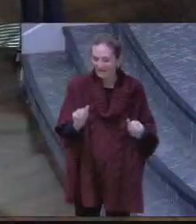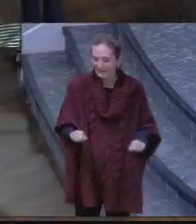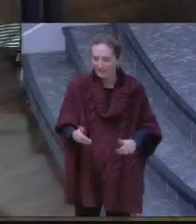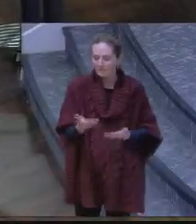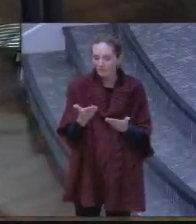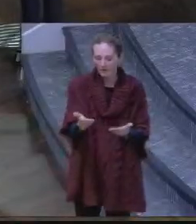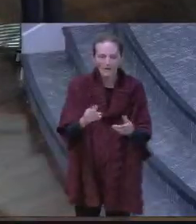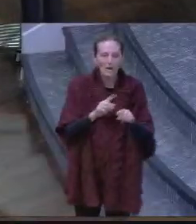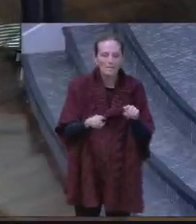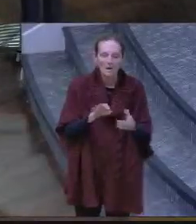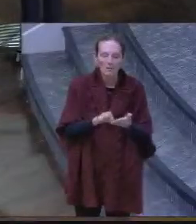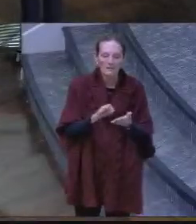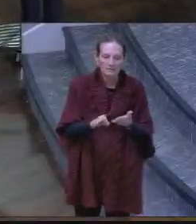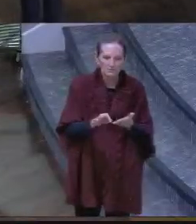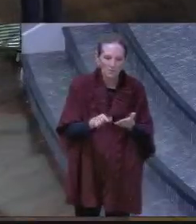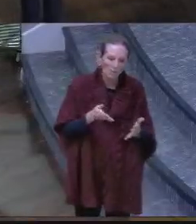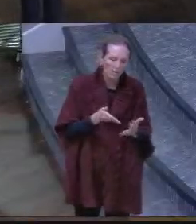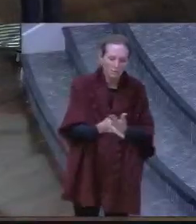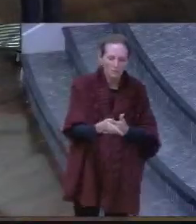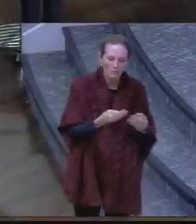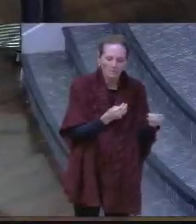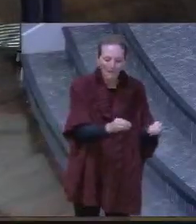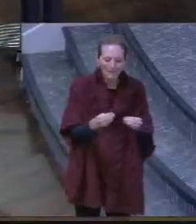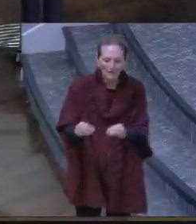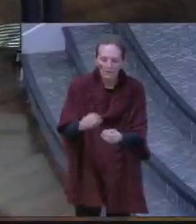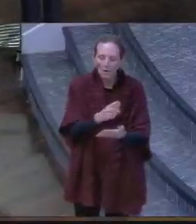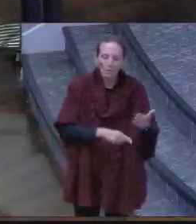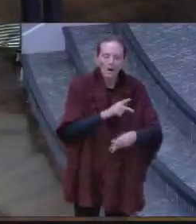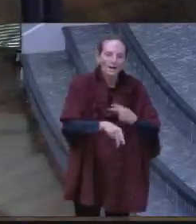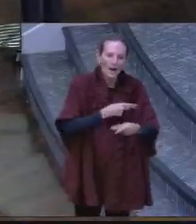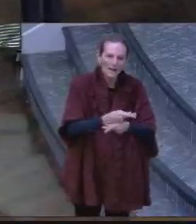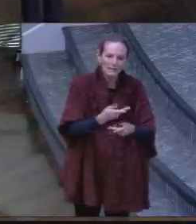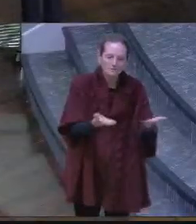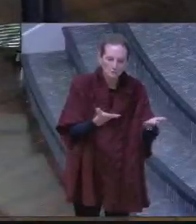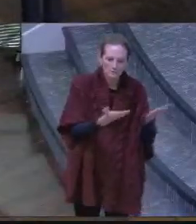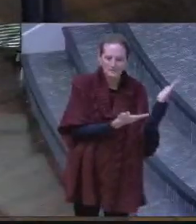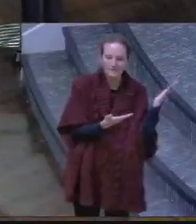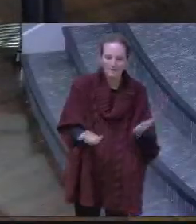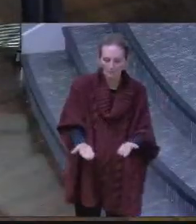scored mainly through methodology and the kind of service they can provide.